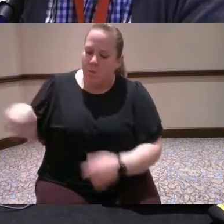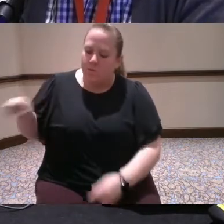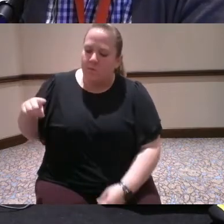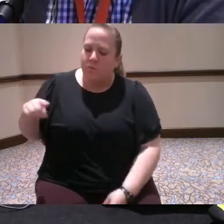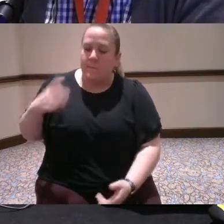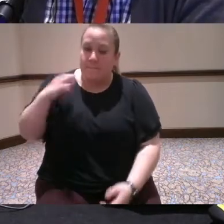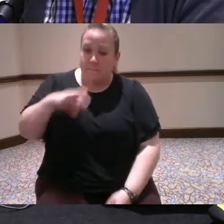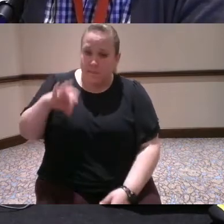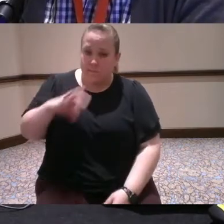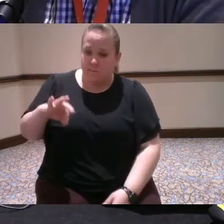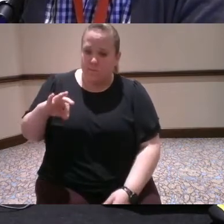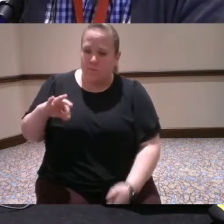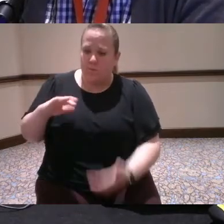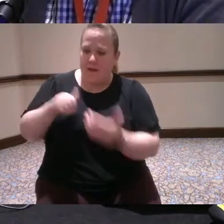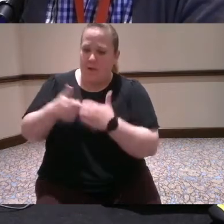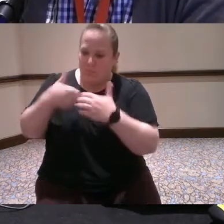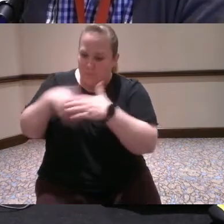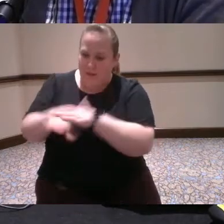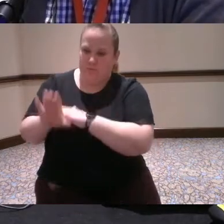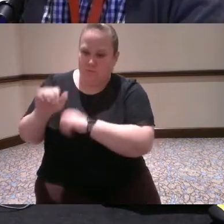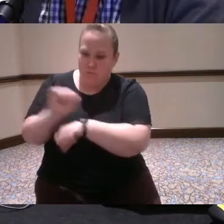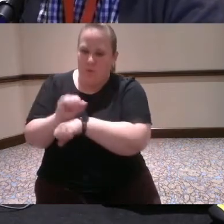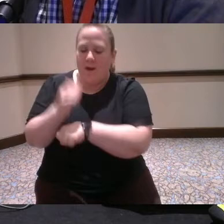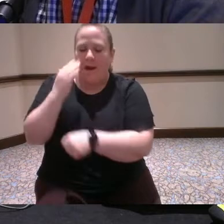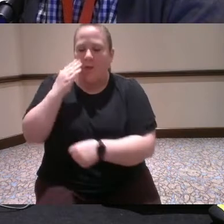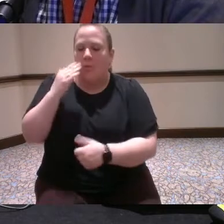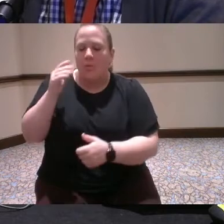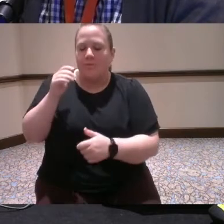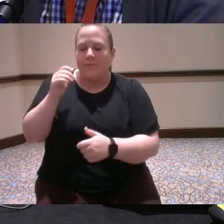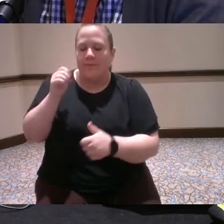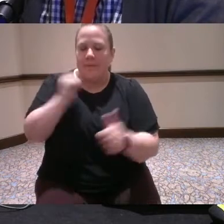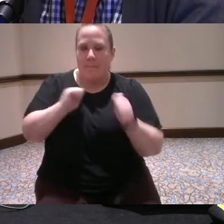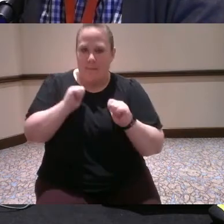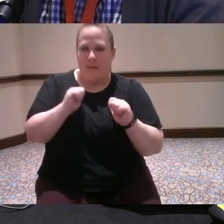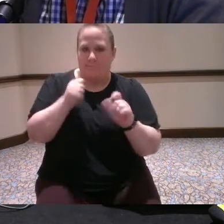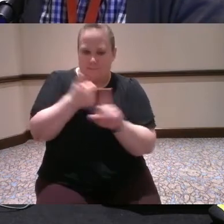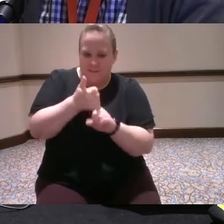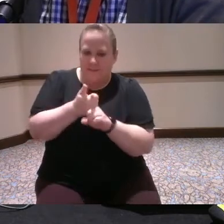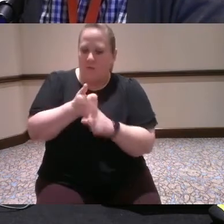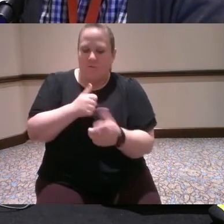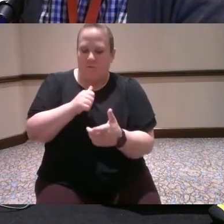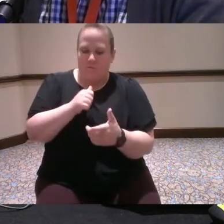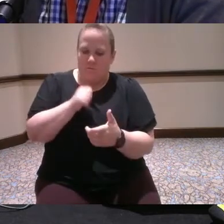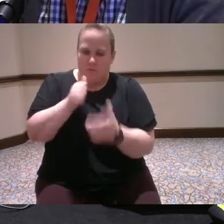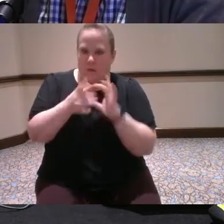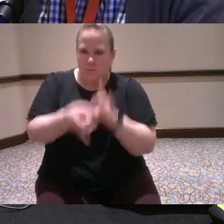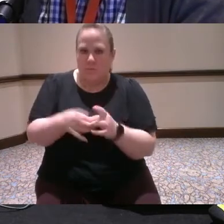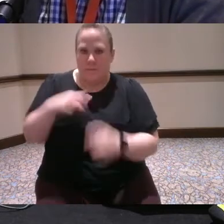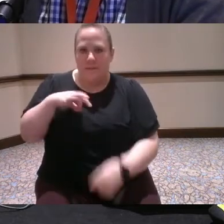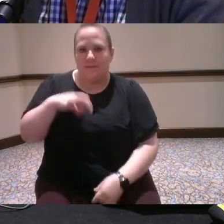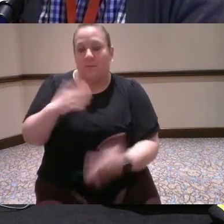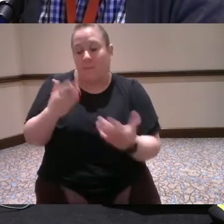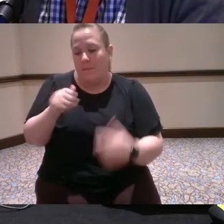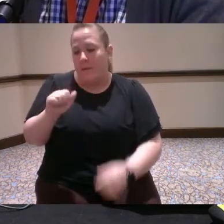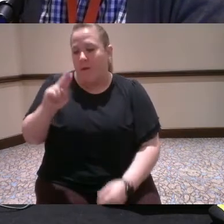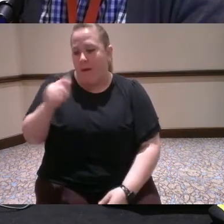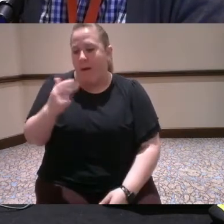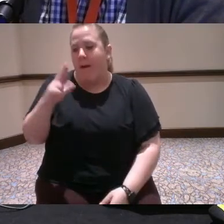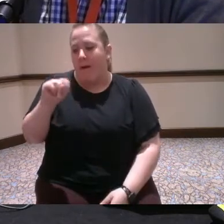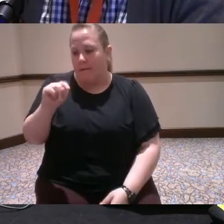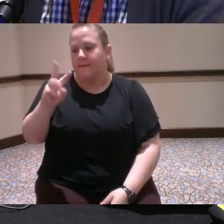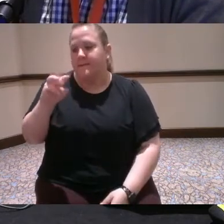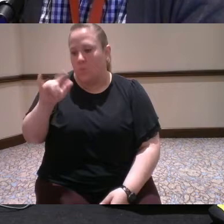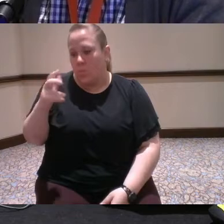how Pittsburgh enters into the work. I know the plays aren't always about Pittsburgh per se, unless they're by August or someone, but Pittsburgh is